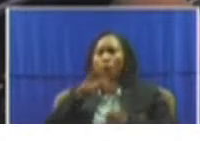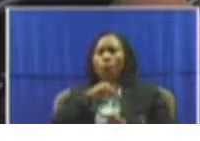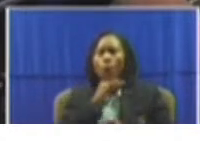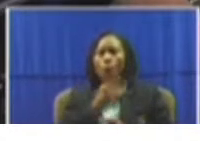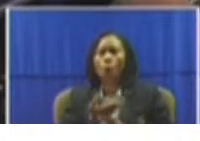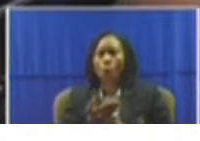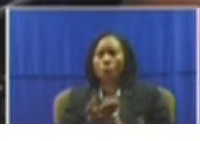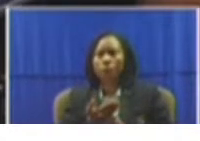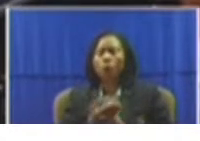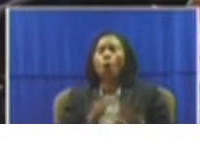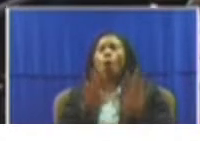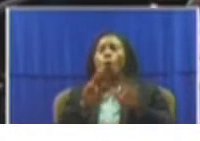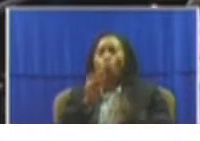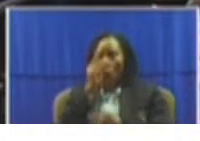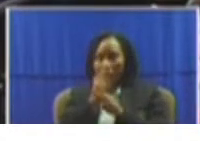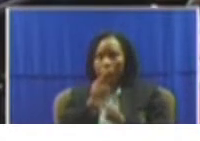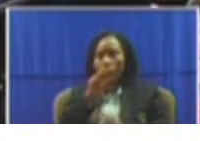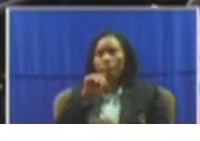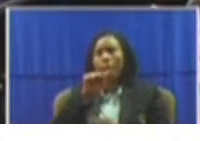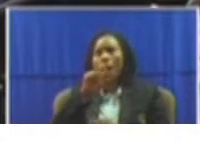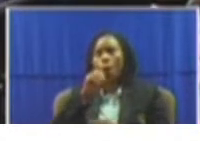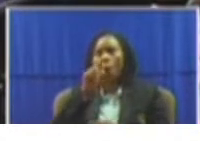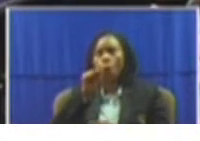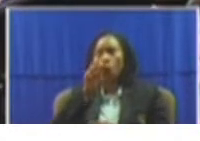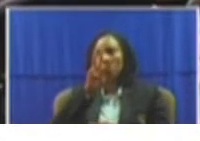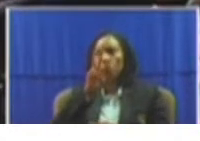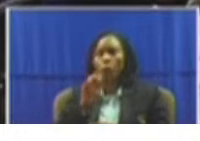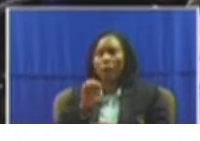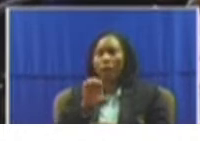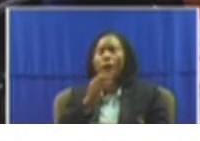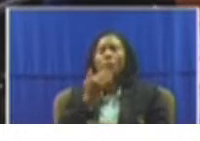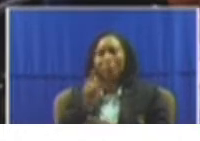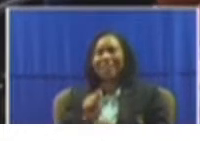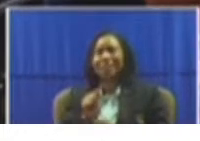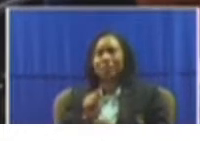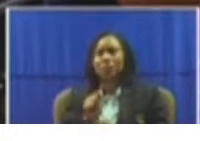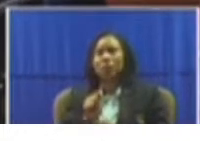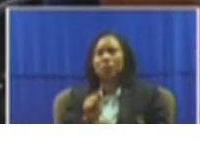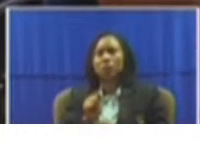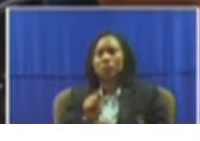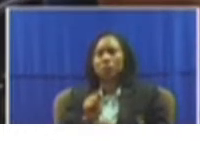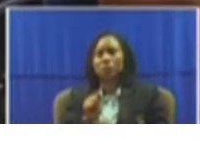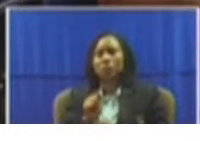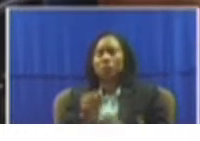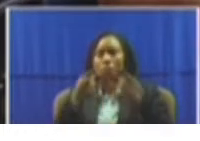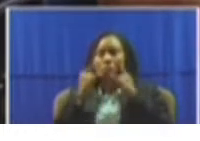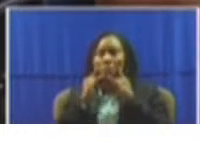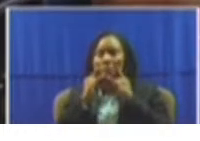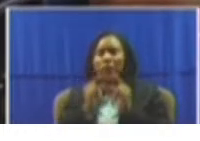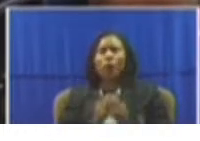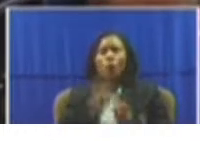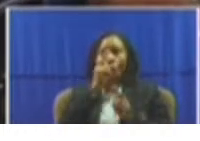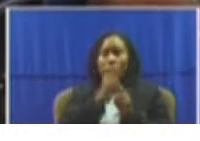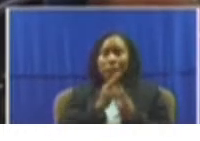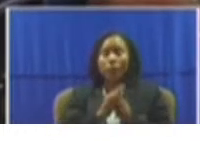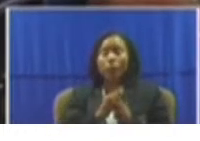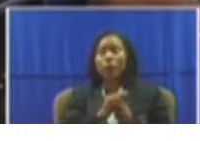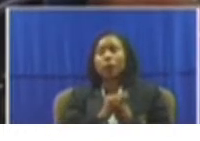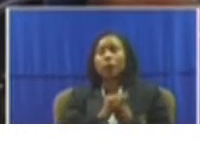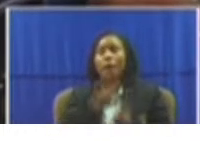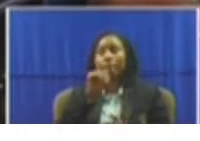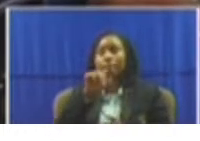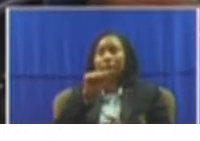Honorable Mandashe, we can hear your entire conversation here. So if you could